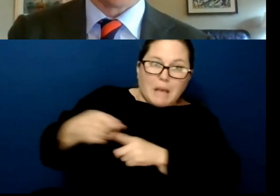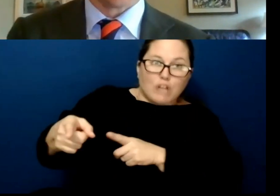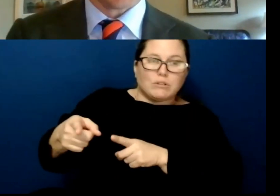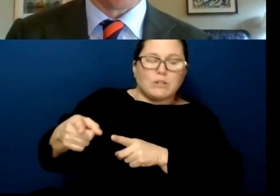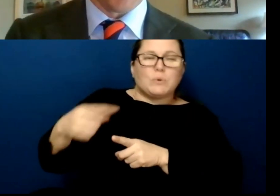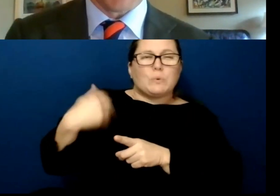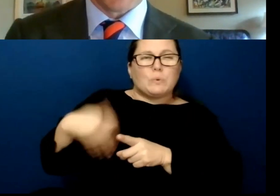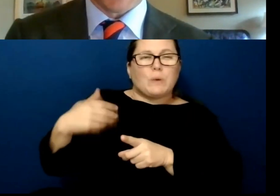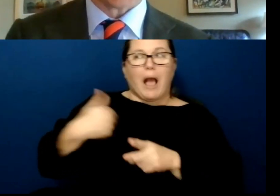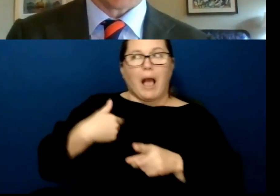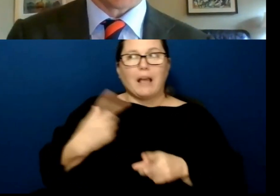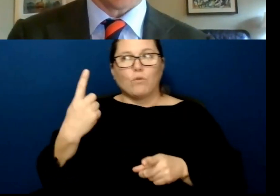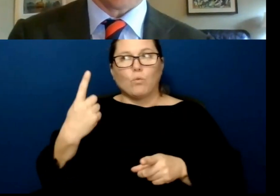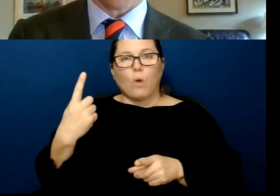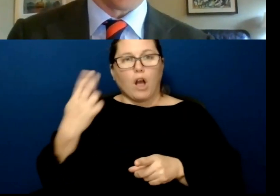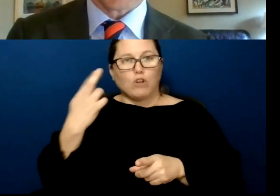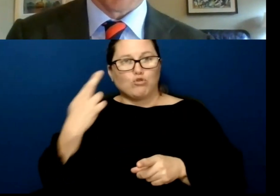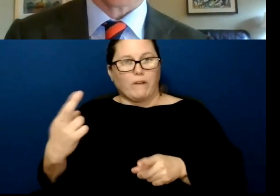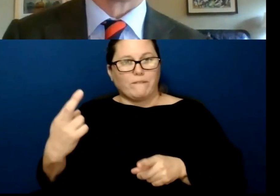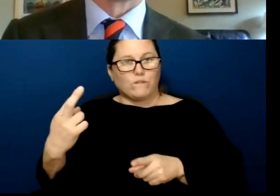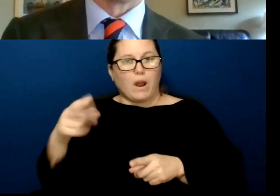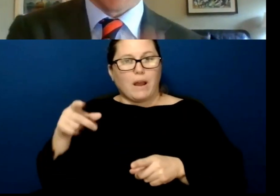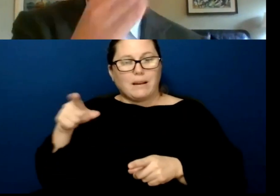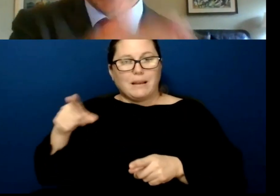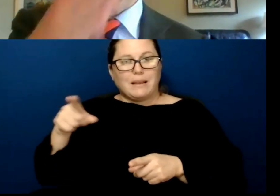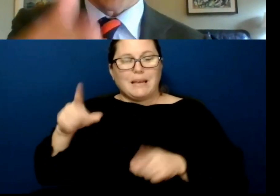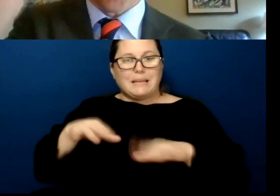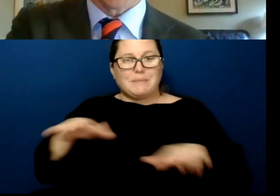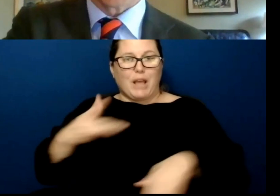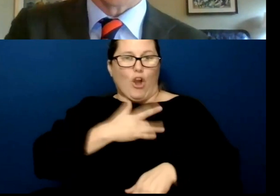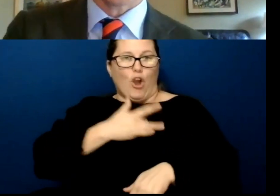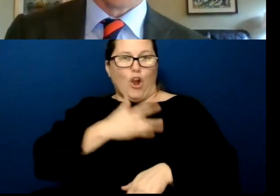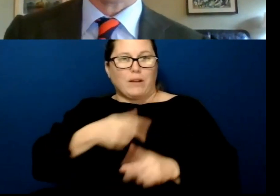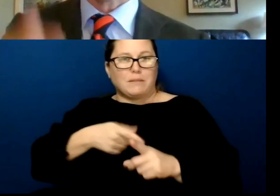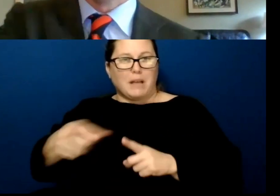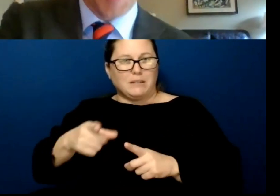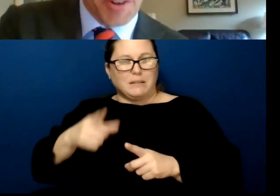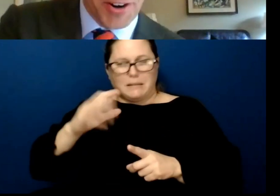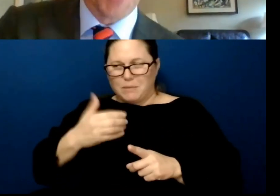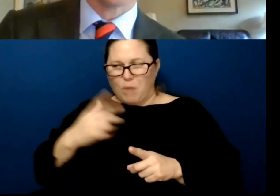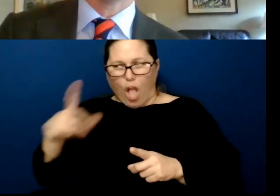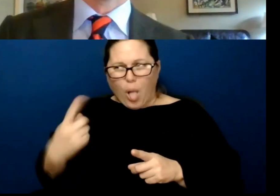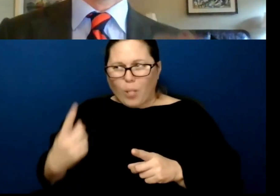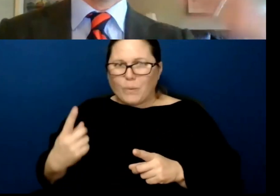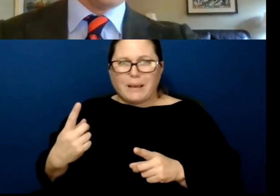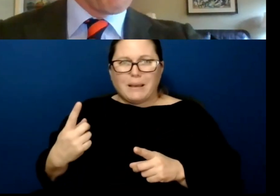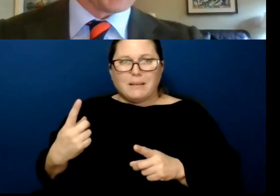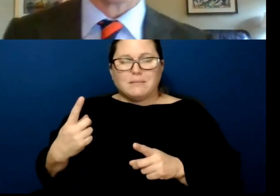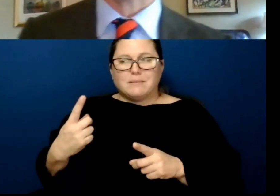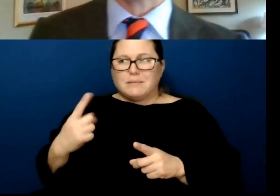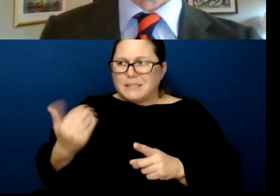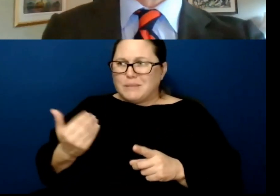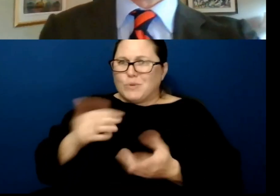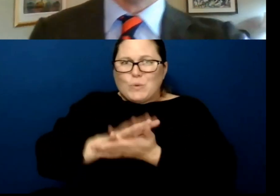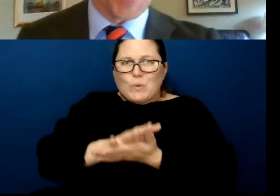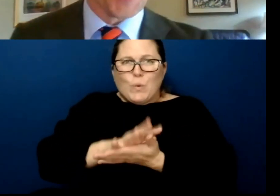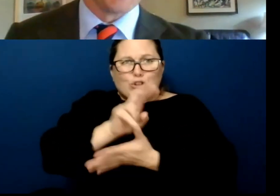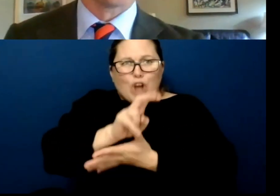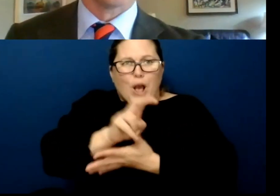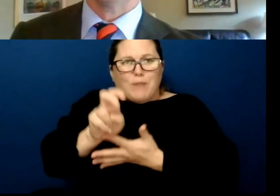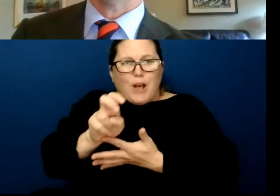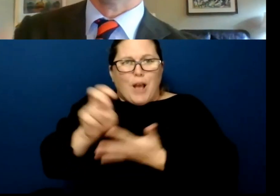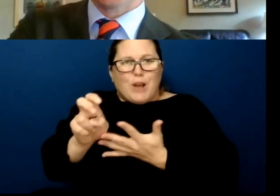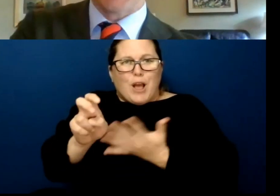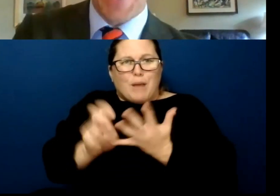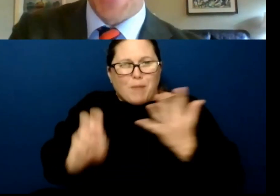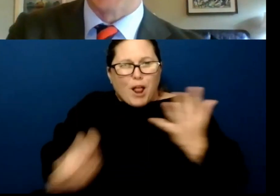have a good friend who's a pediatric heart specialist, and he just seemed to always have another place to go, another